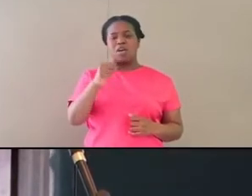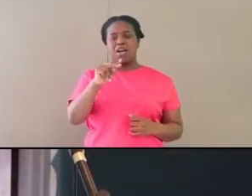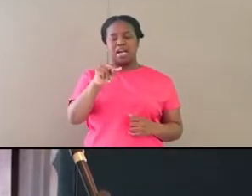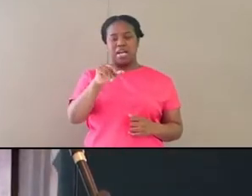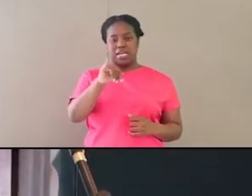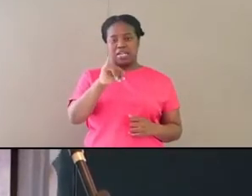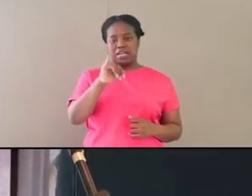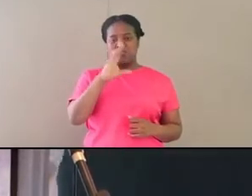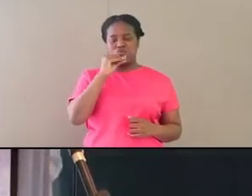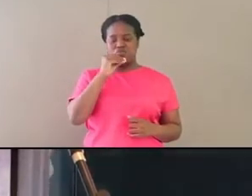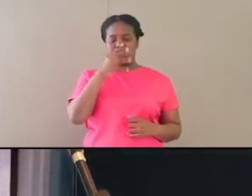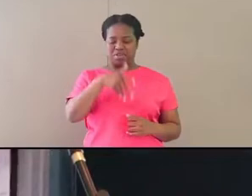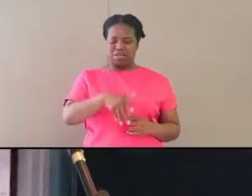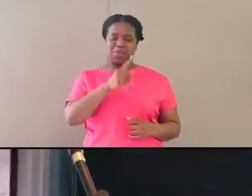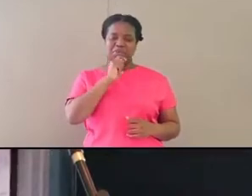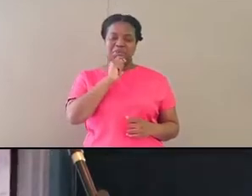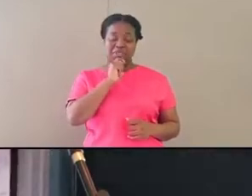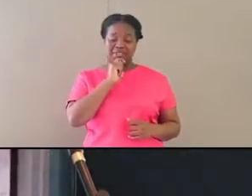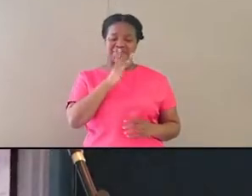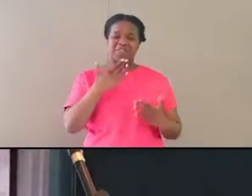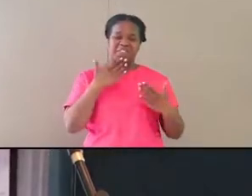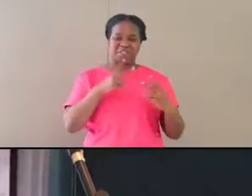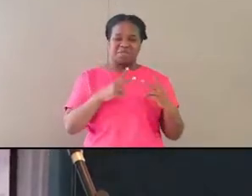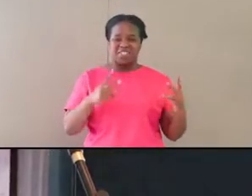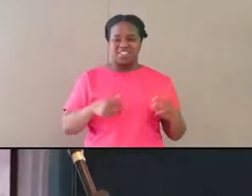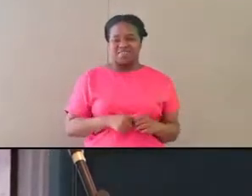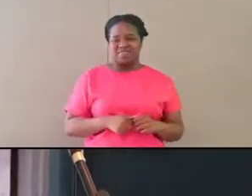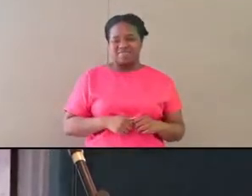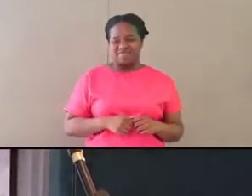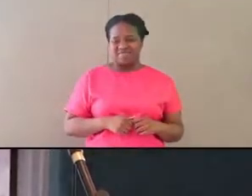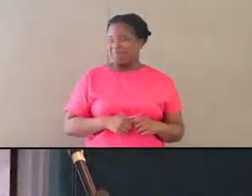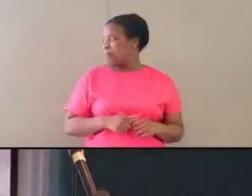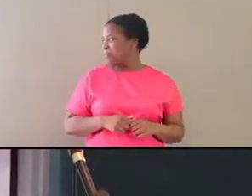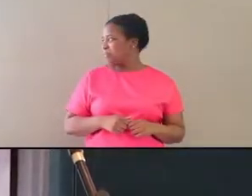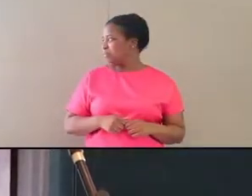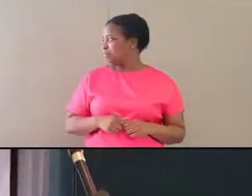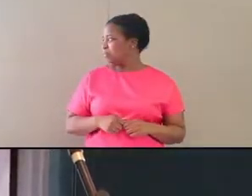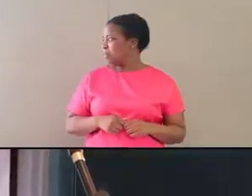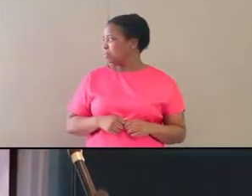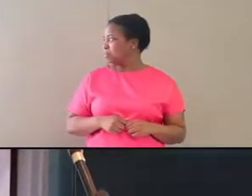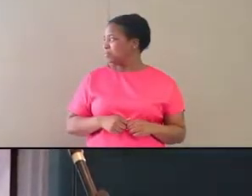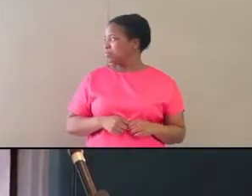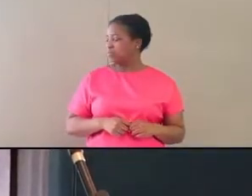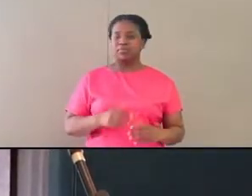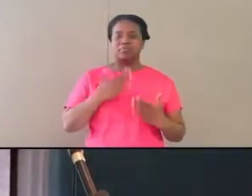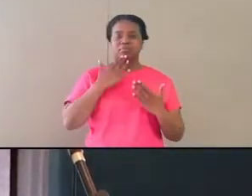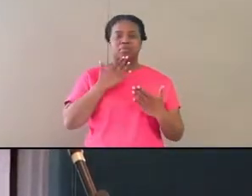this morning thank you very much thank you thank you very much Linton